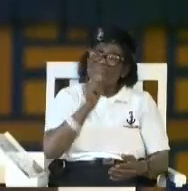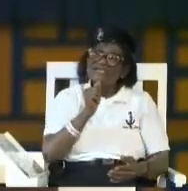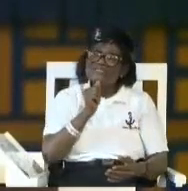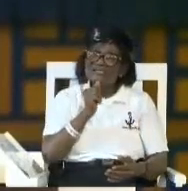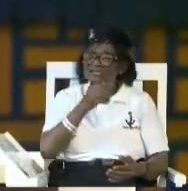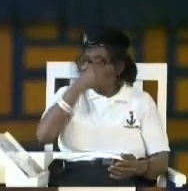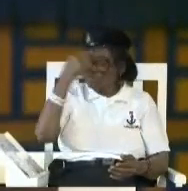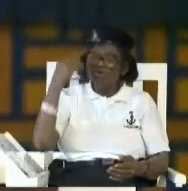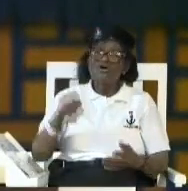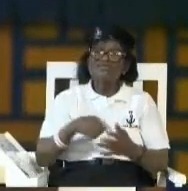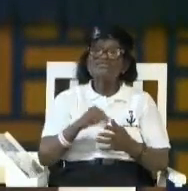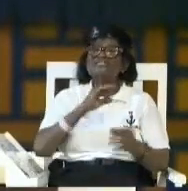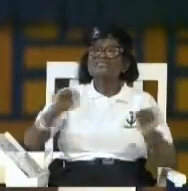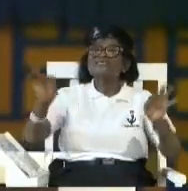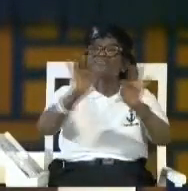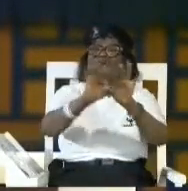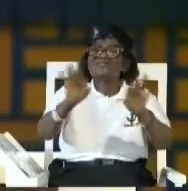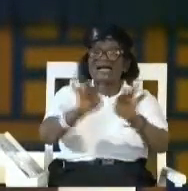is crucial.